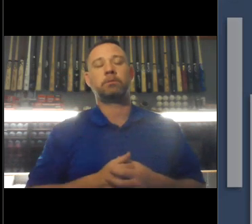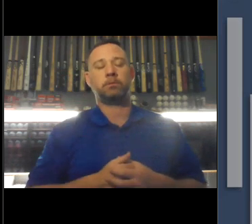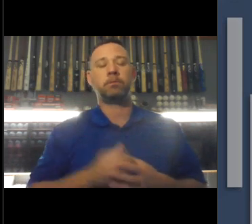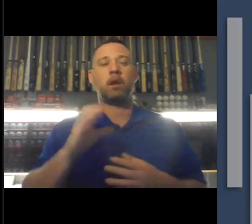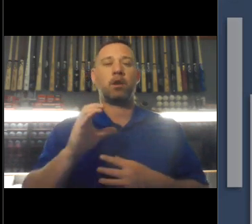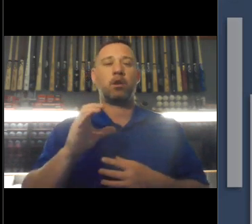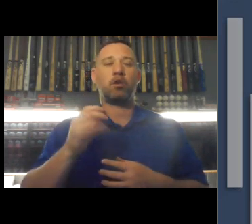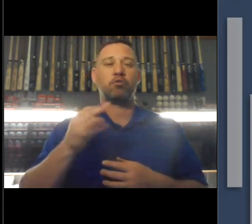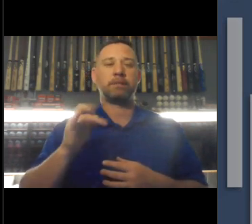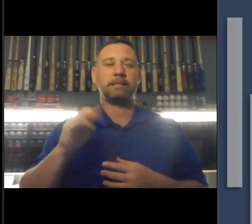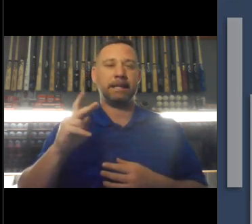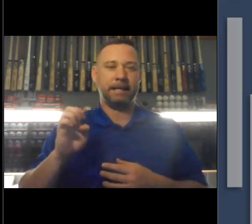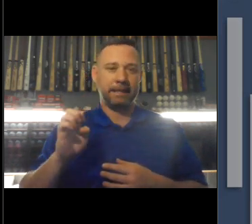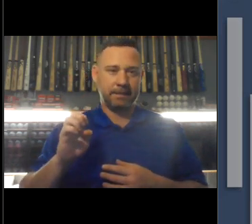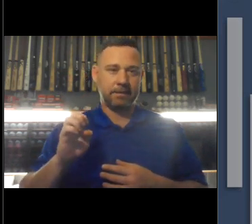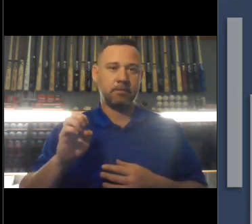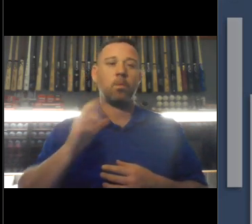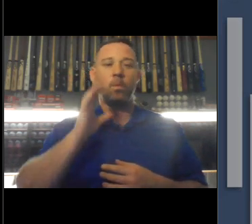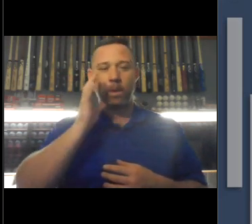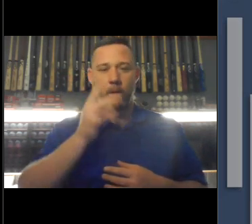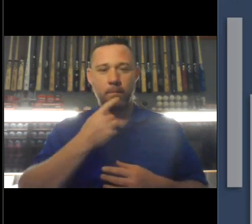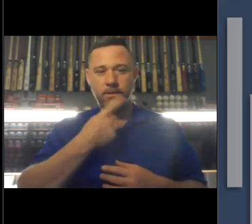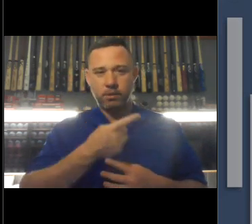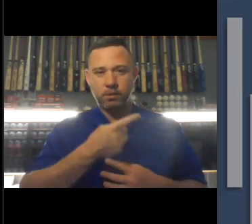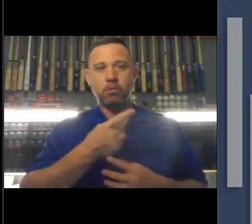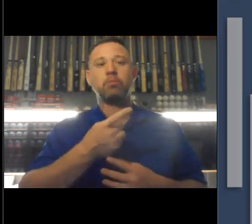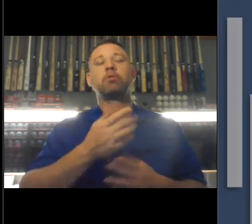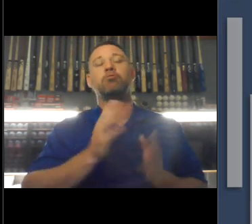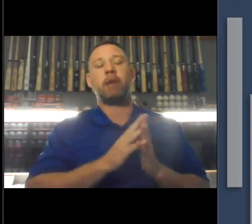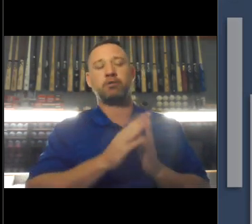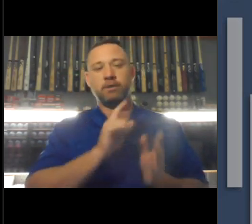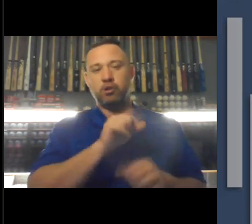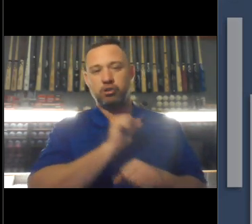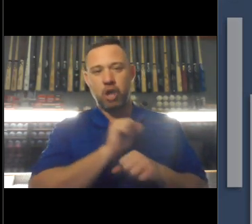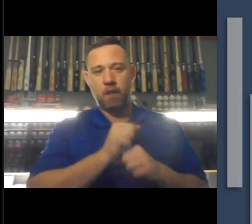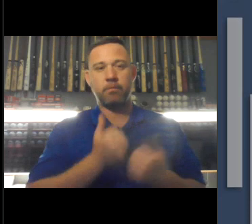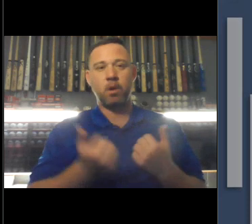going to miss you. Congratulations on your job, and thank you for everything you've